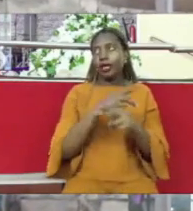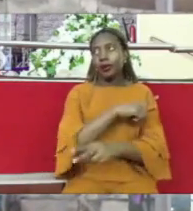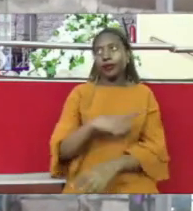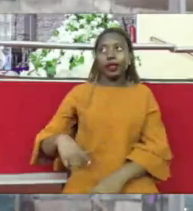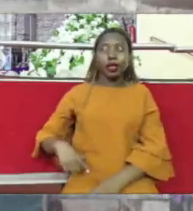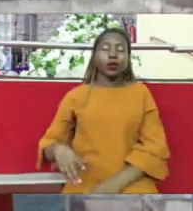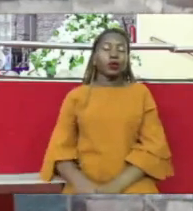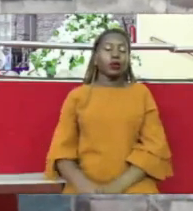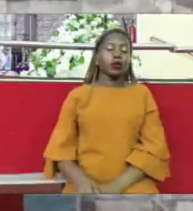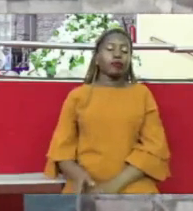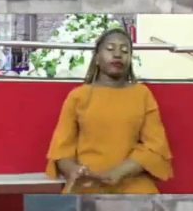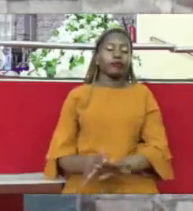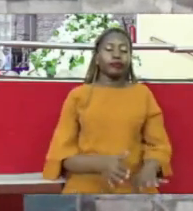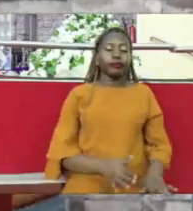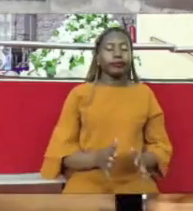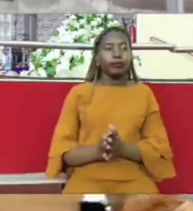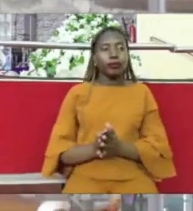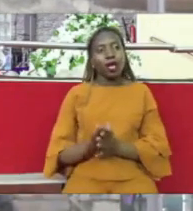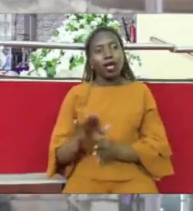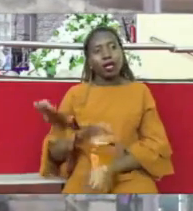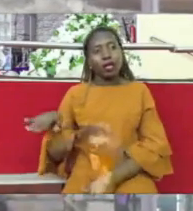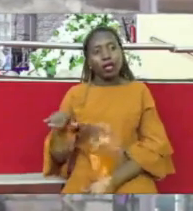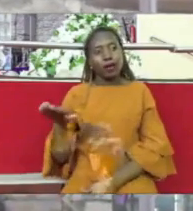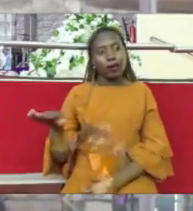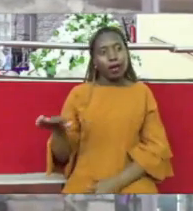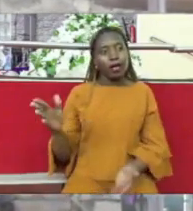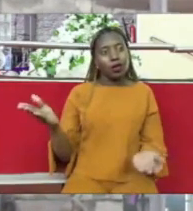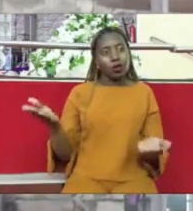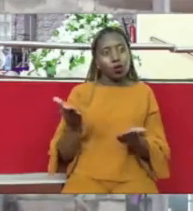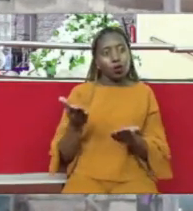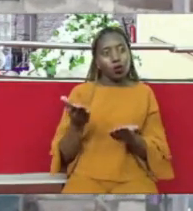Now, whereas in the region where Dinah had been defiled,